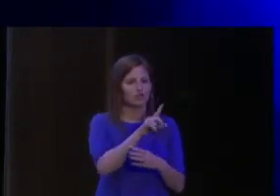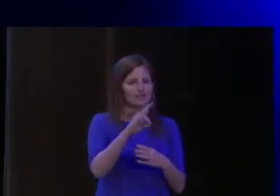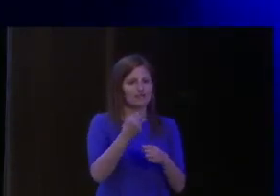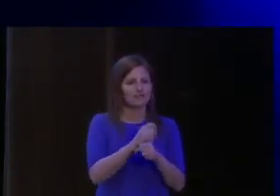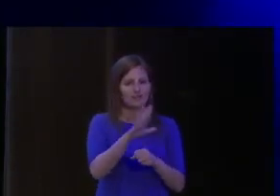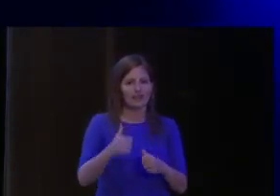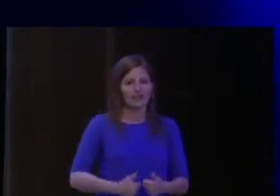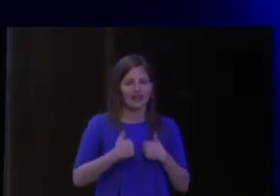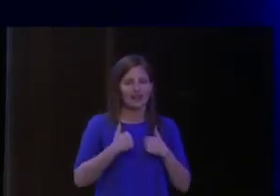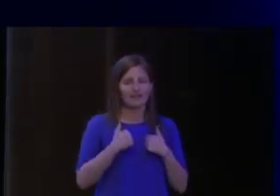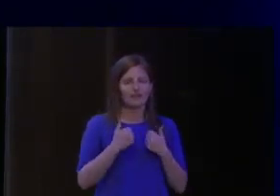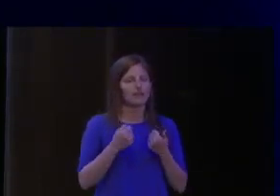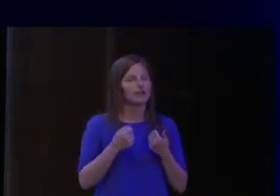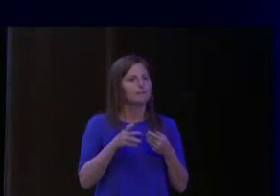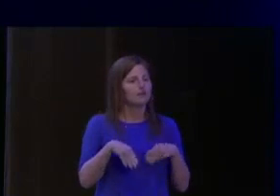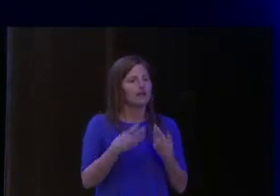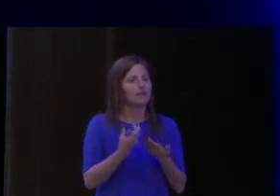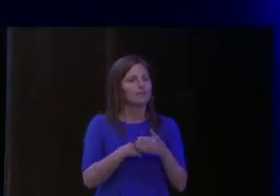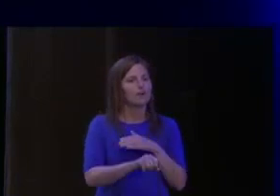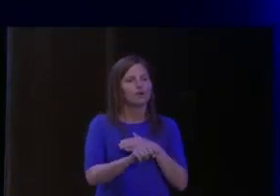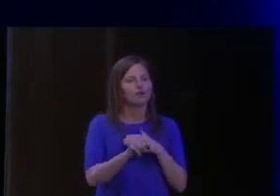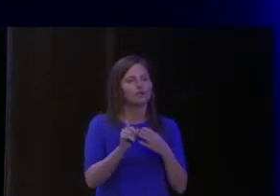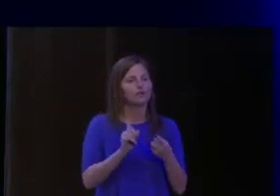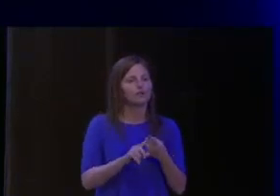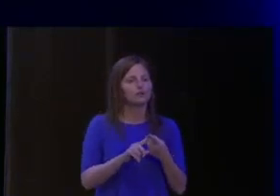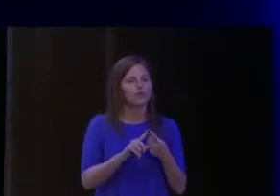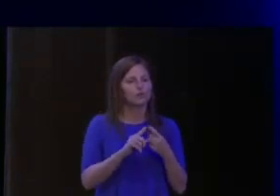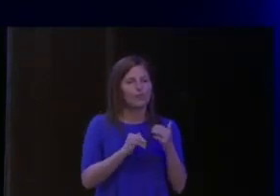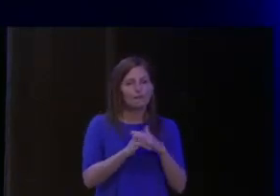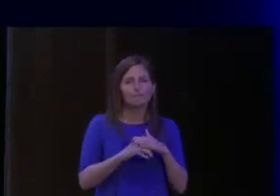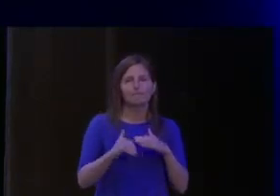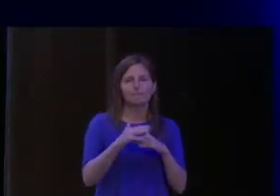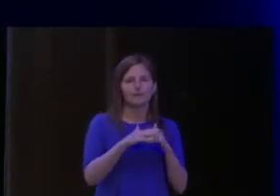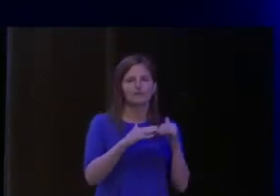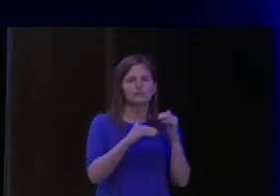life, giving birth to the building of a